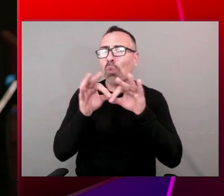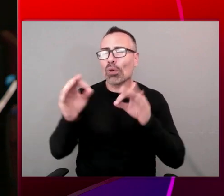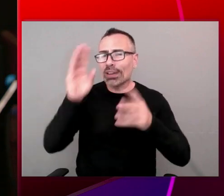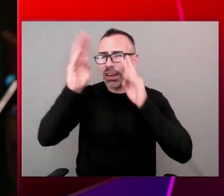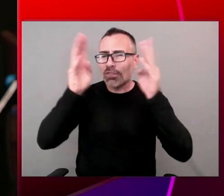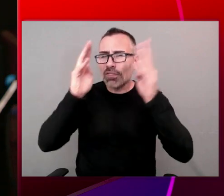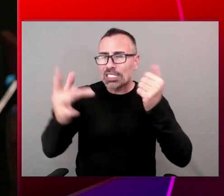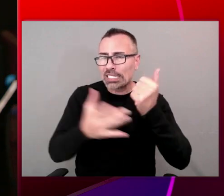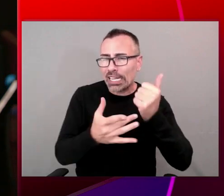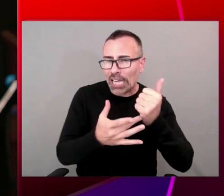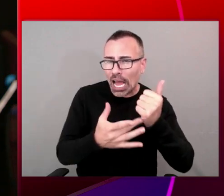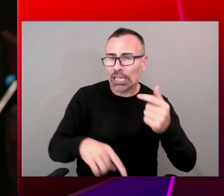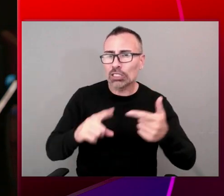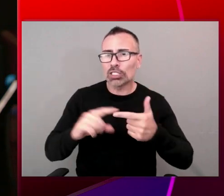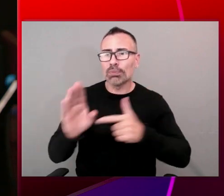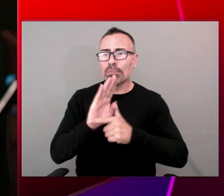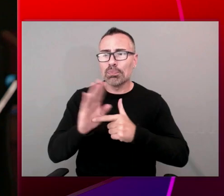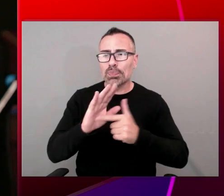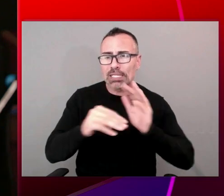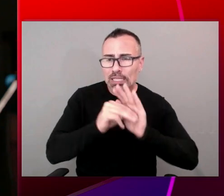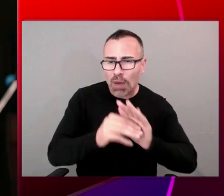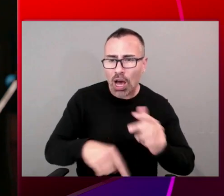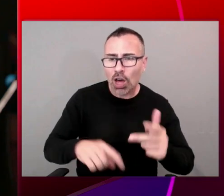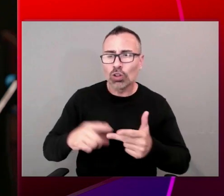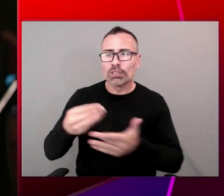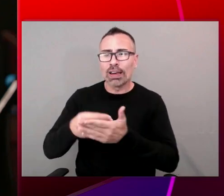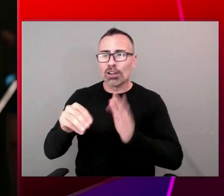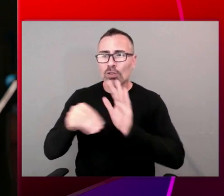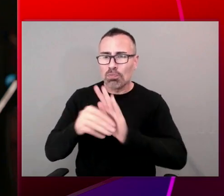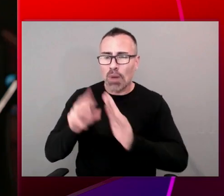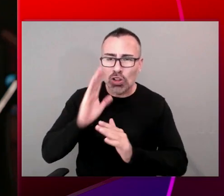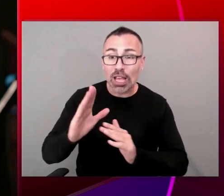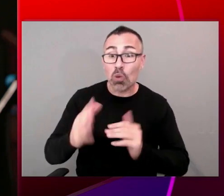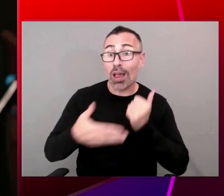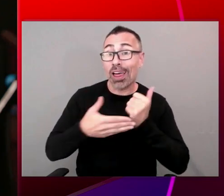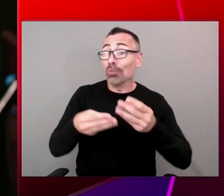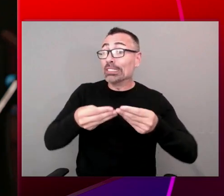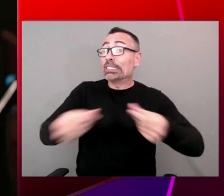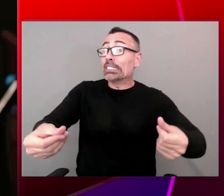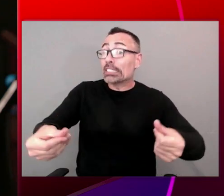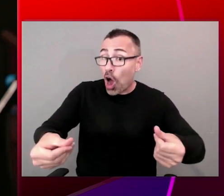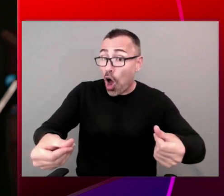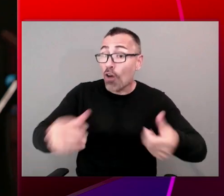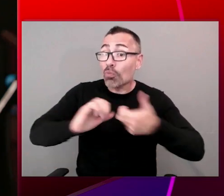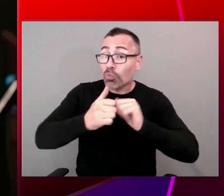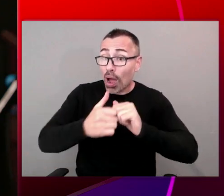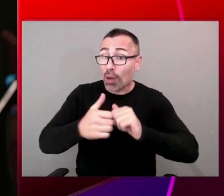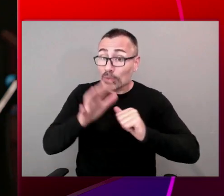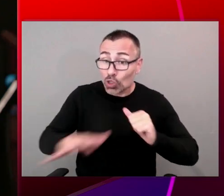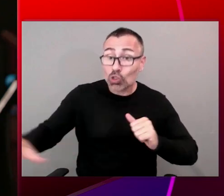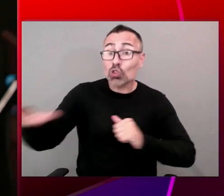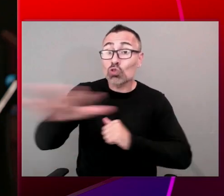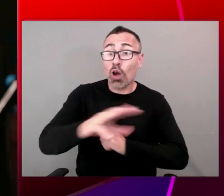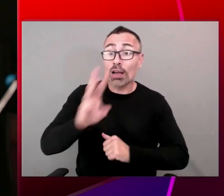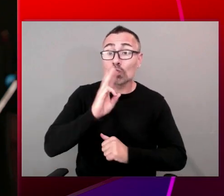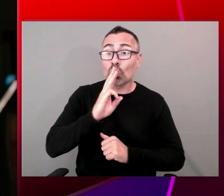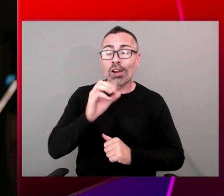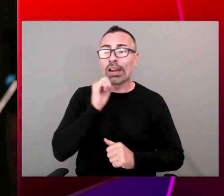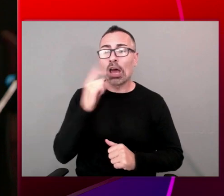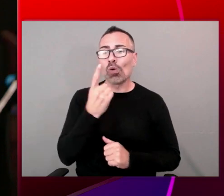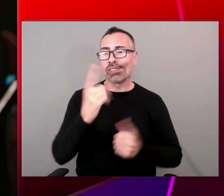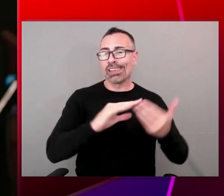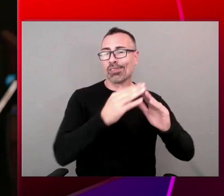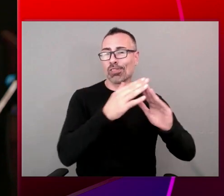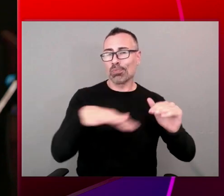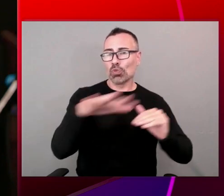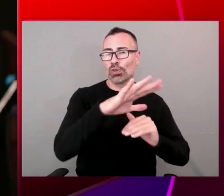models that are going to help solve problems across the water sector and not just in the communities where we're operating. So can we invest in those key